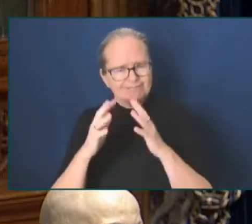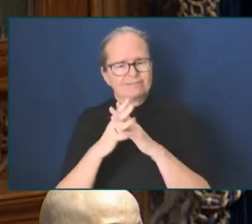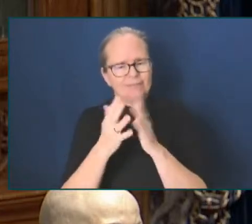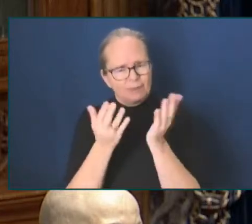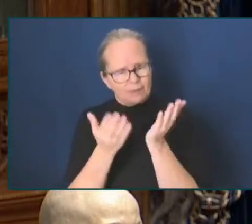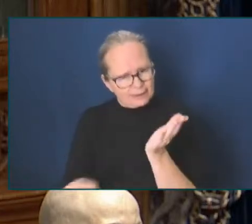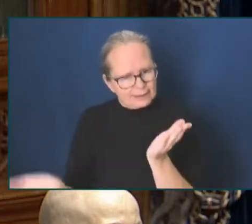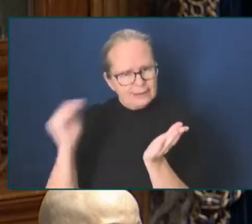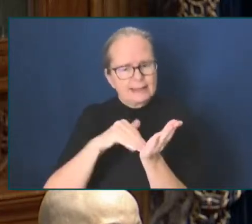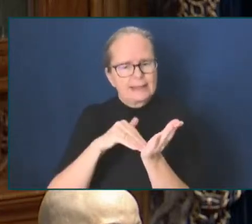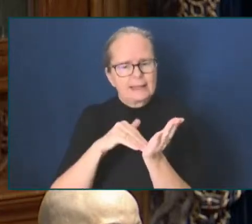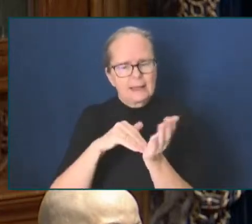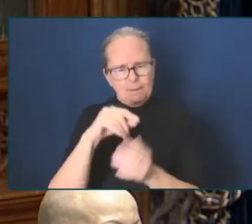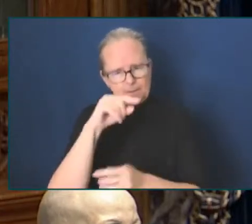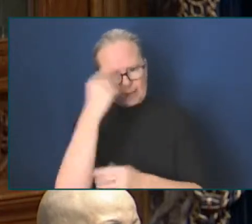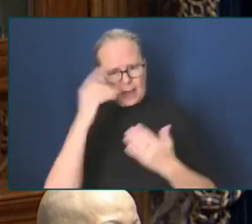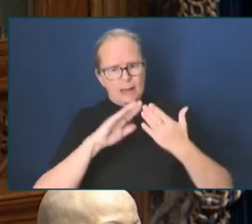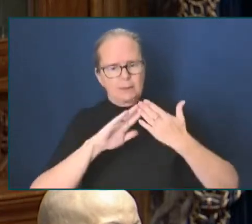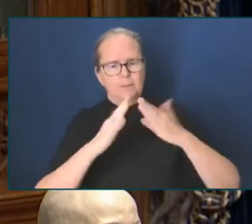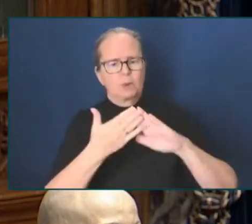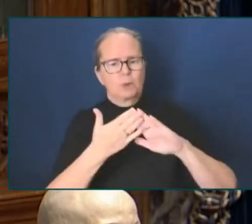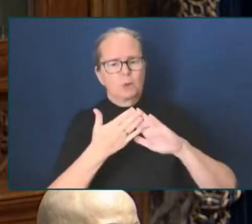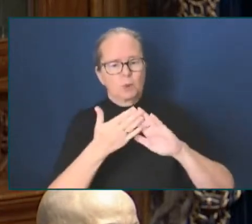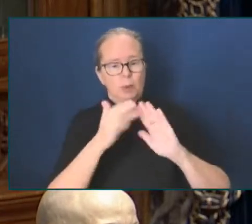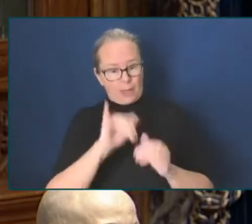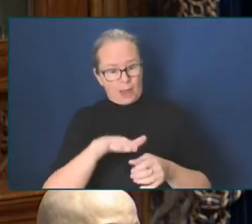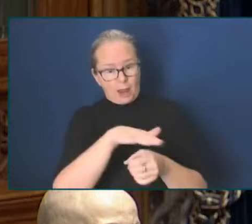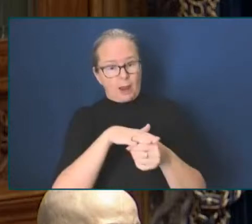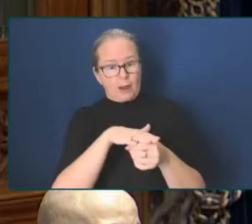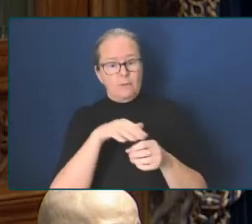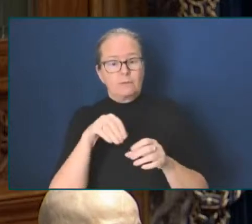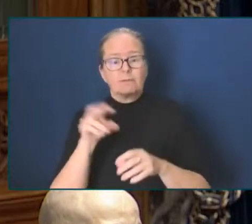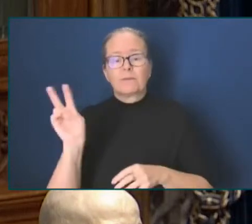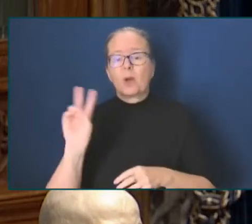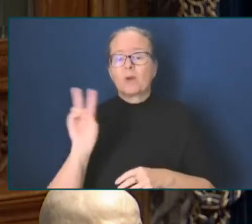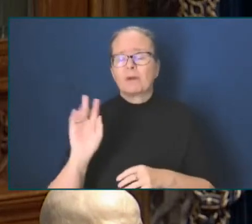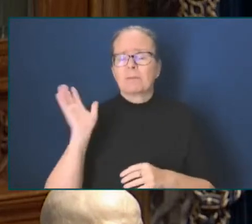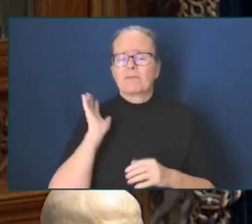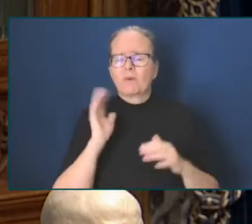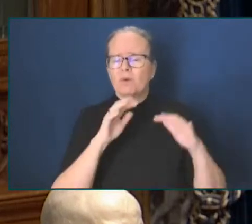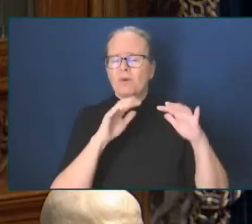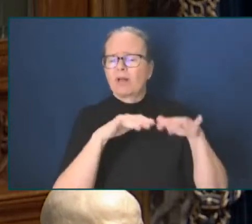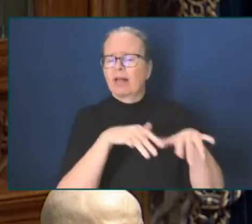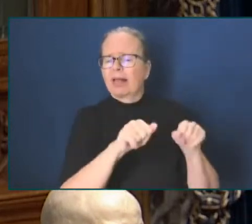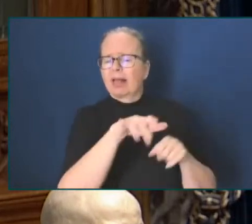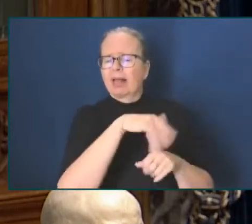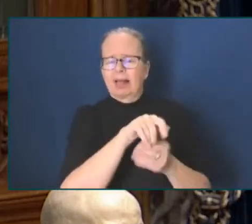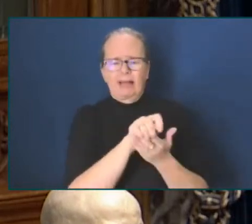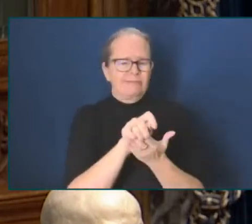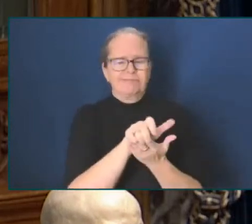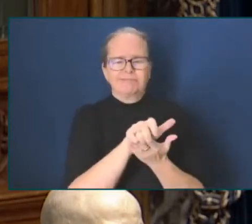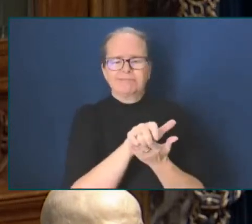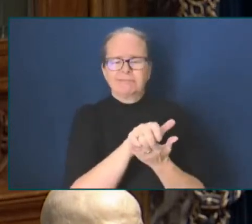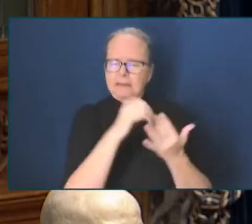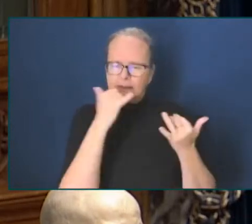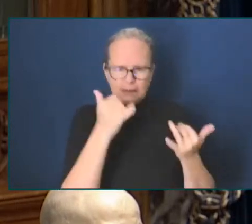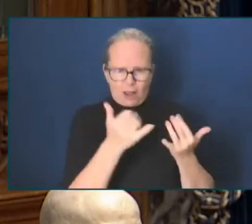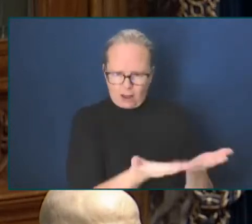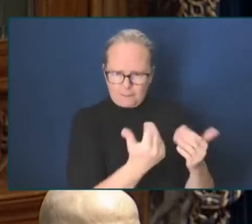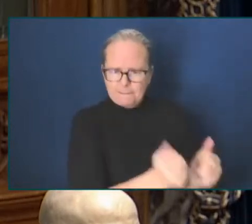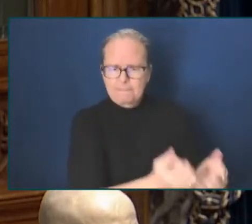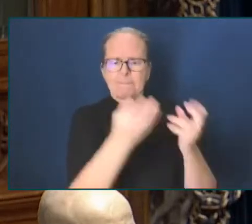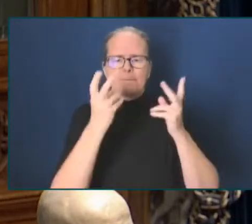area, created in collaboration with racialized and marginalized communities that captures what is possible when